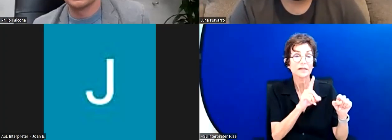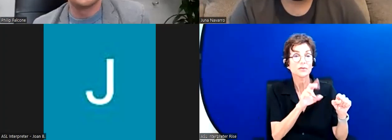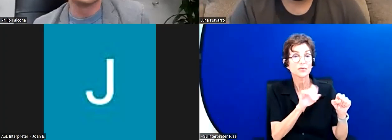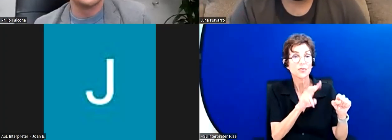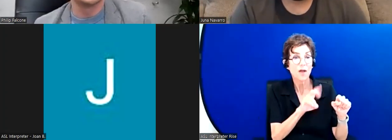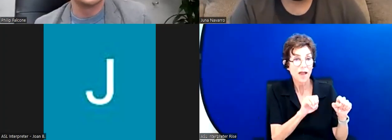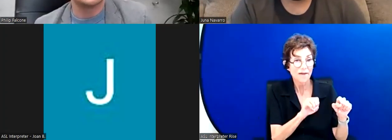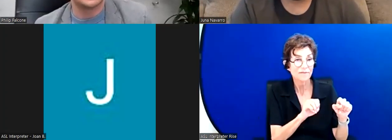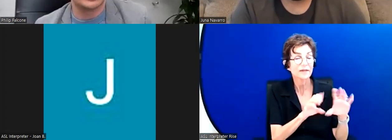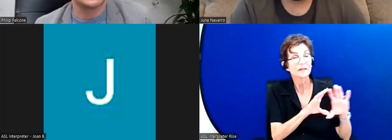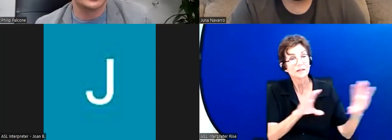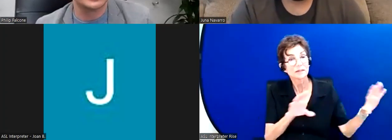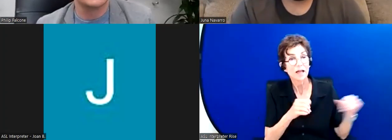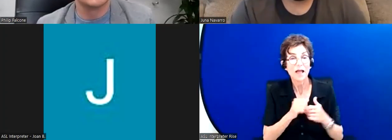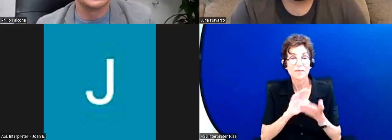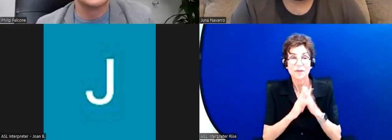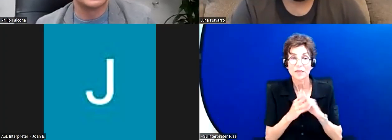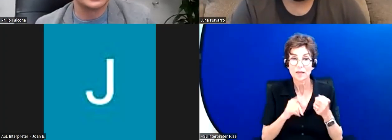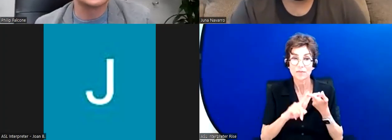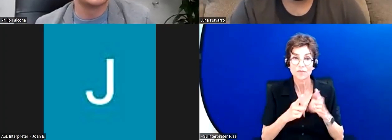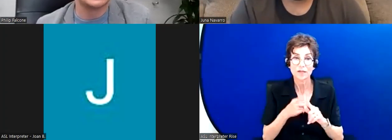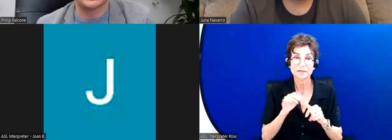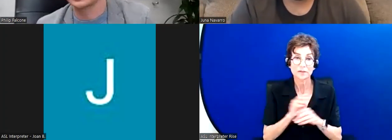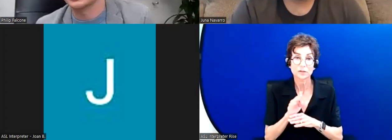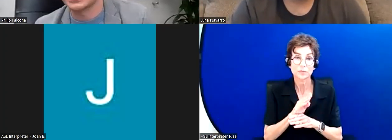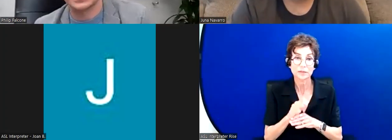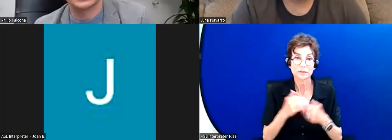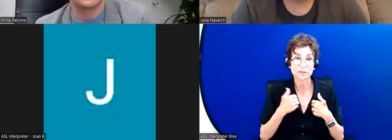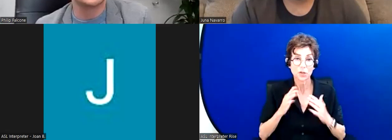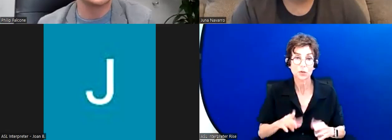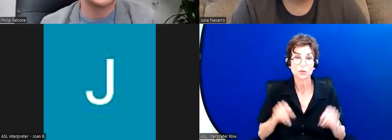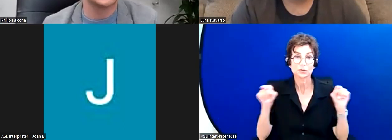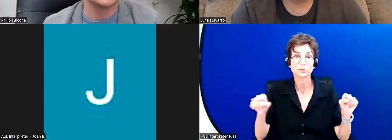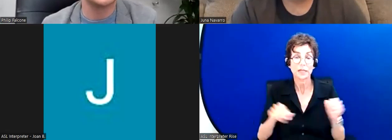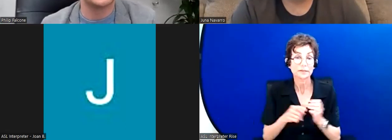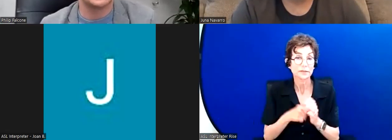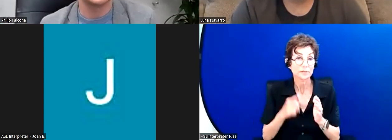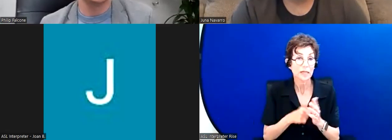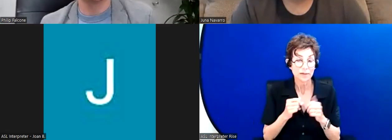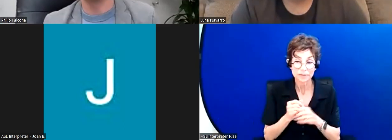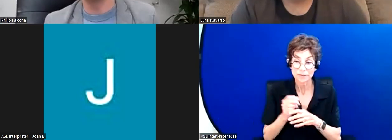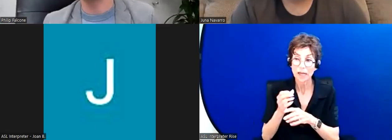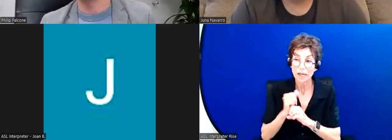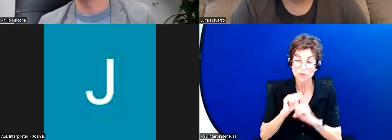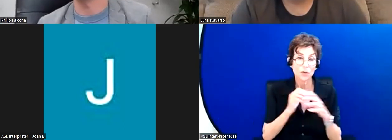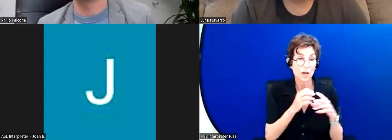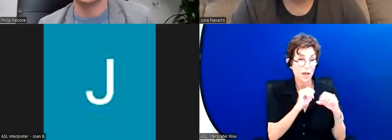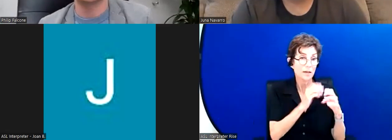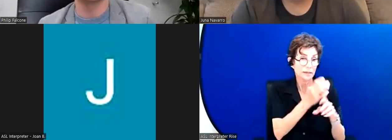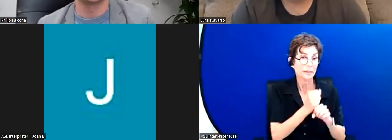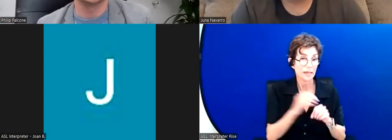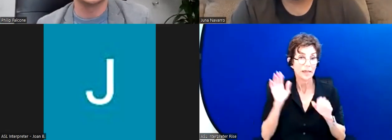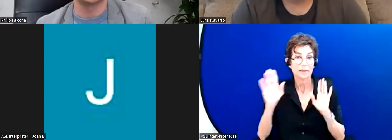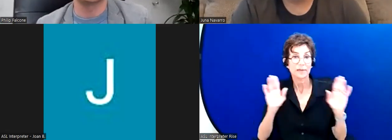those business owners now, and so I'll kind of just run things by them. I'll shoot them a text of a rendering and try to get their feedback. So in those instances, we may not